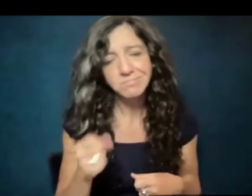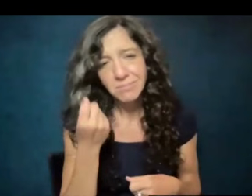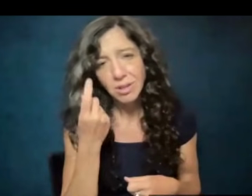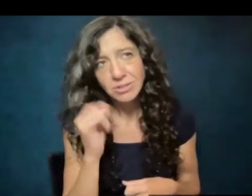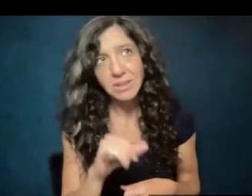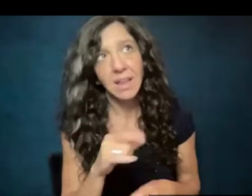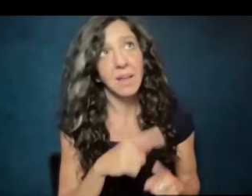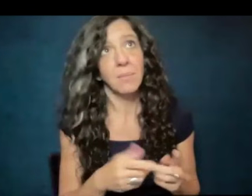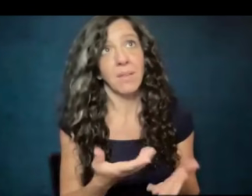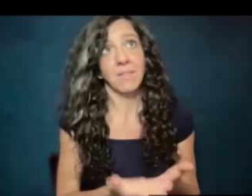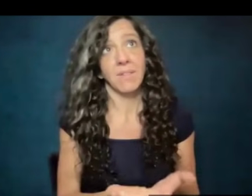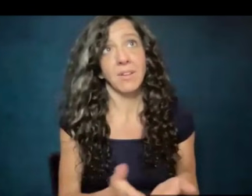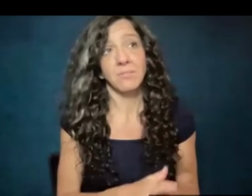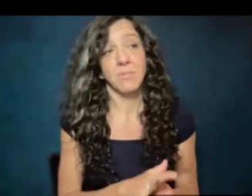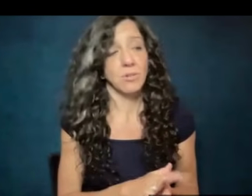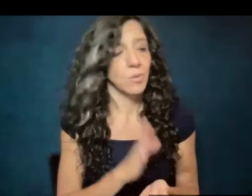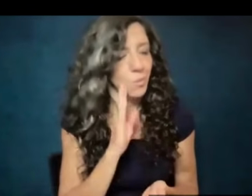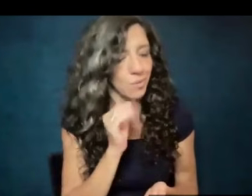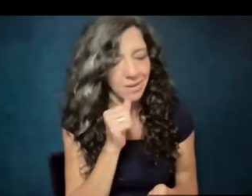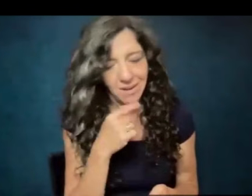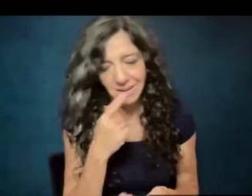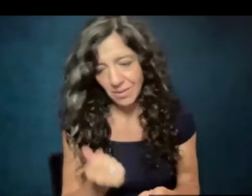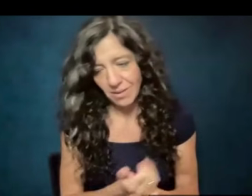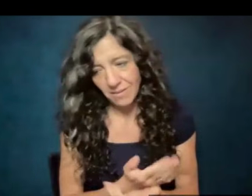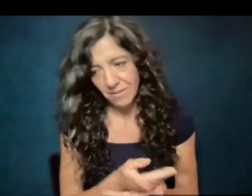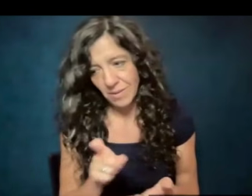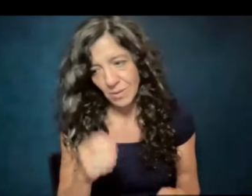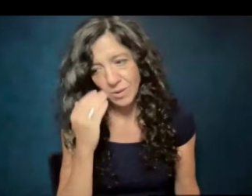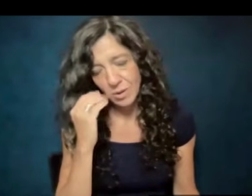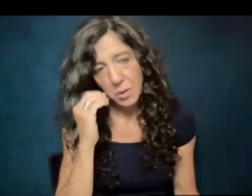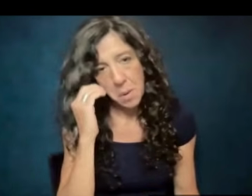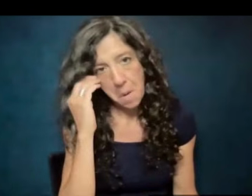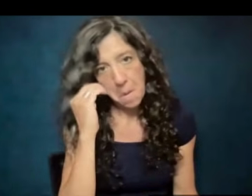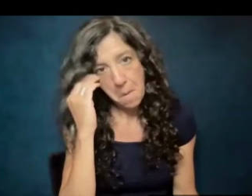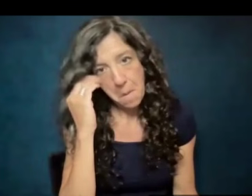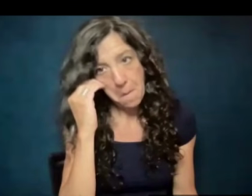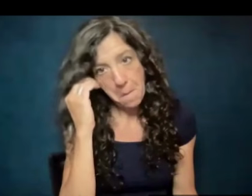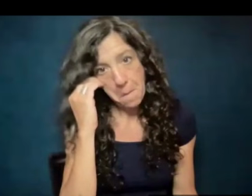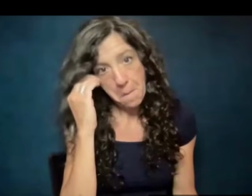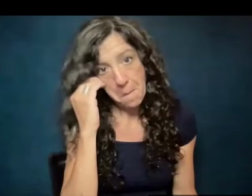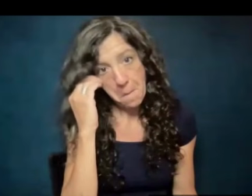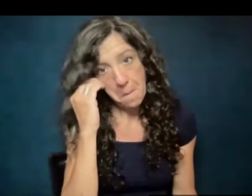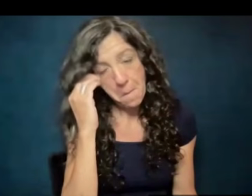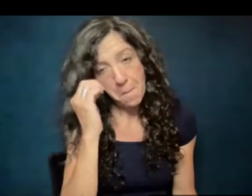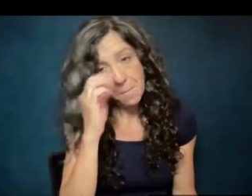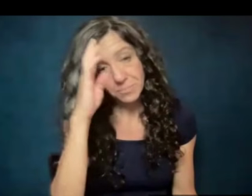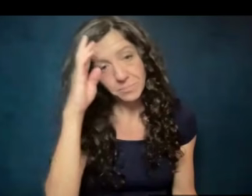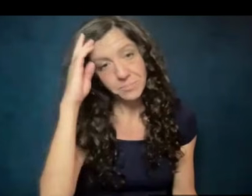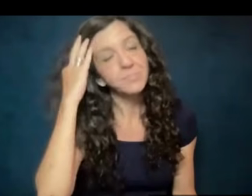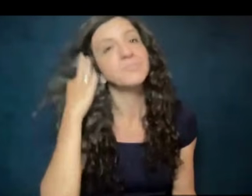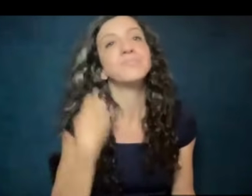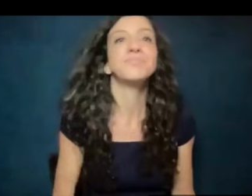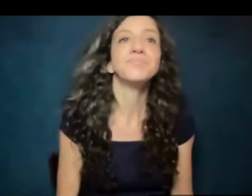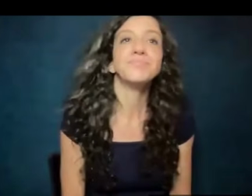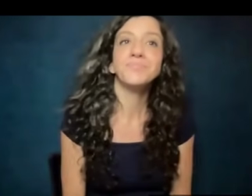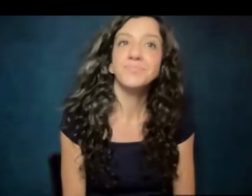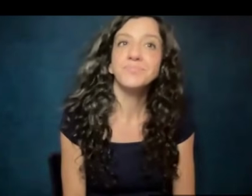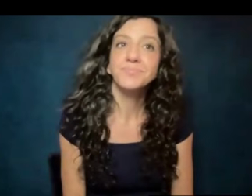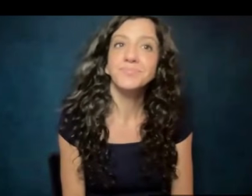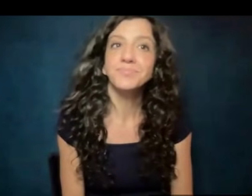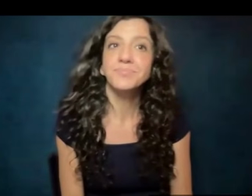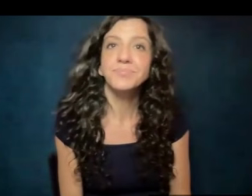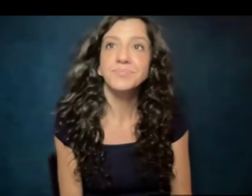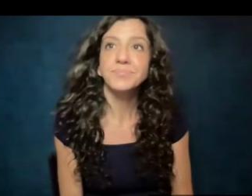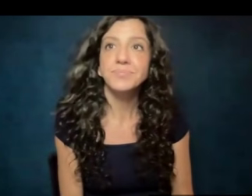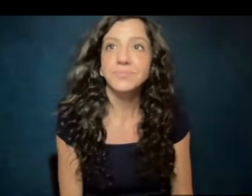that verification document doesn't tell you everything that you need to know. Yep. It doesn't the BPQI